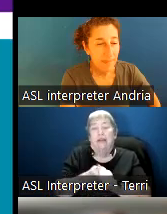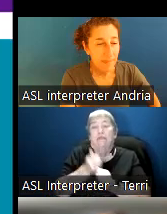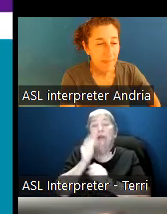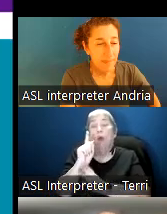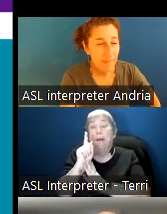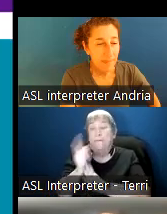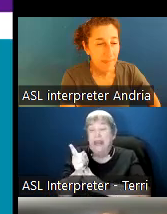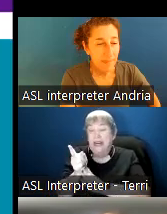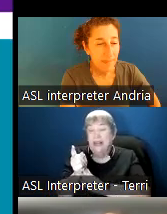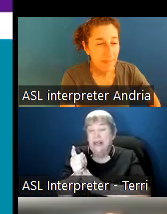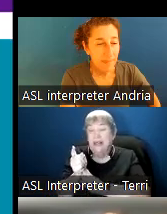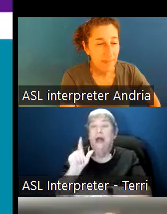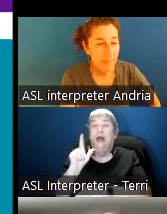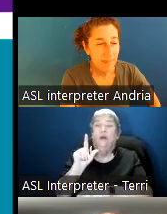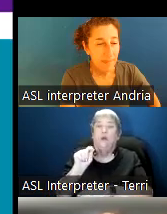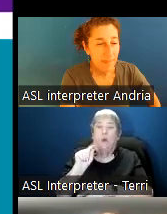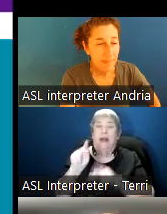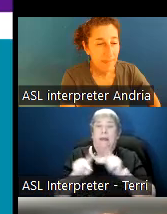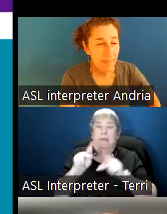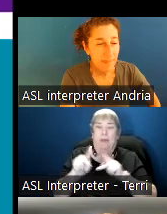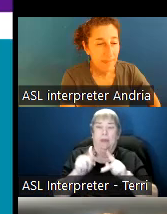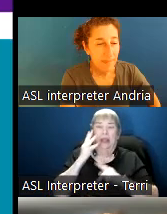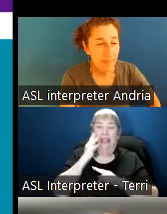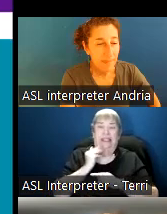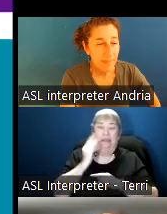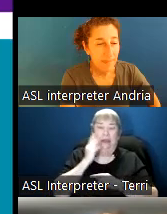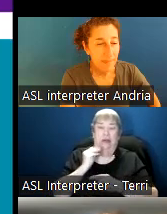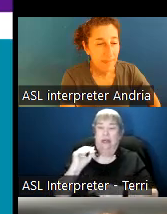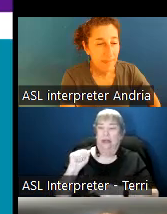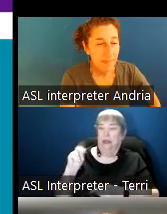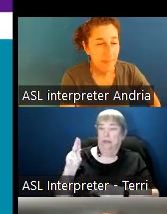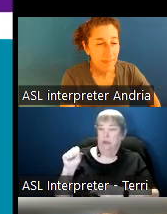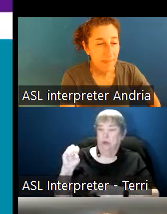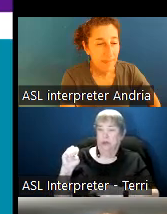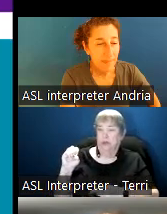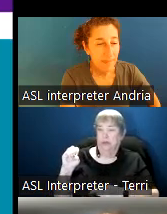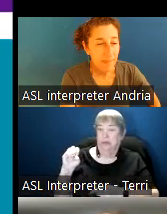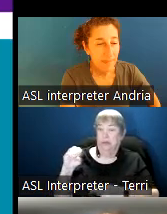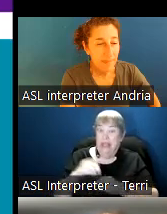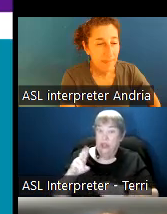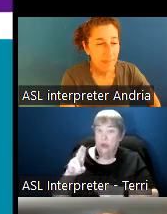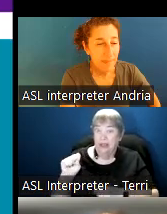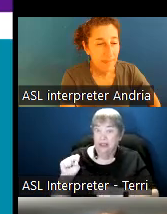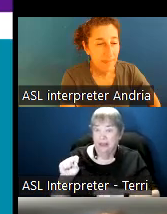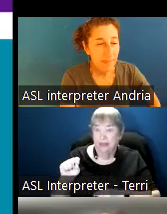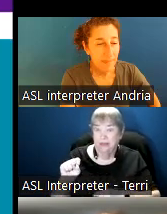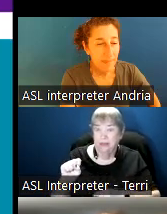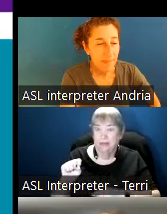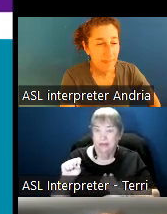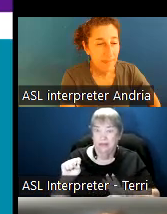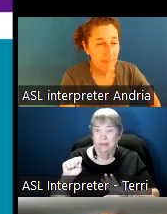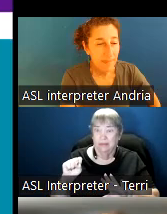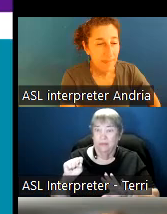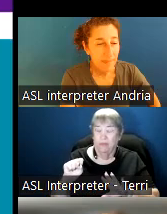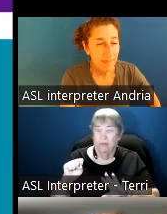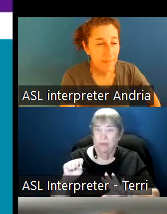And just try to let the number sink in, right? So if we're talking that this is supposed to be a